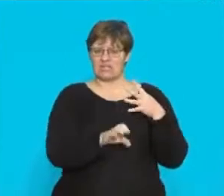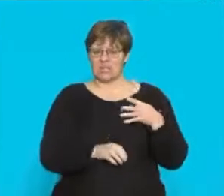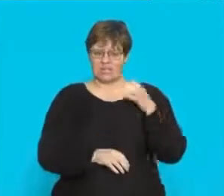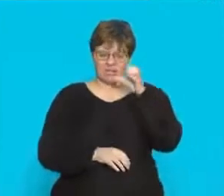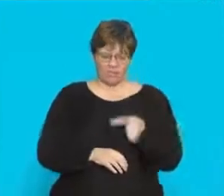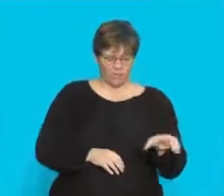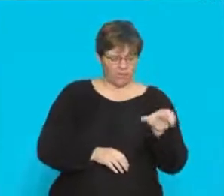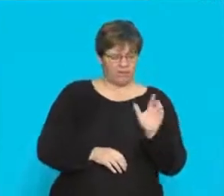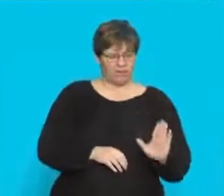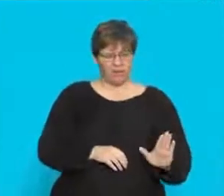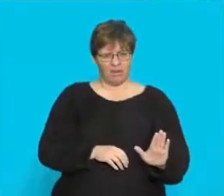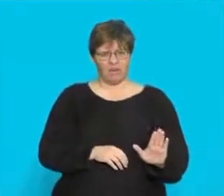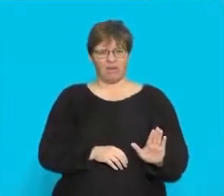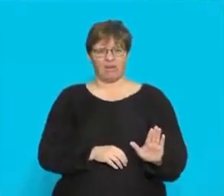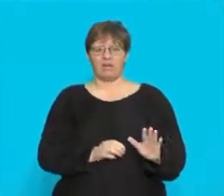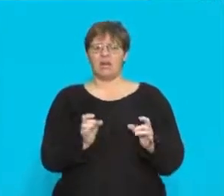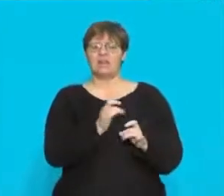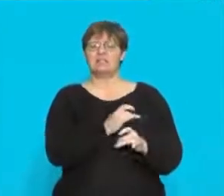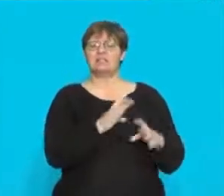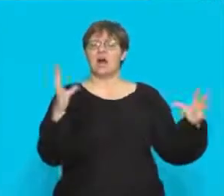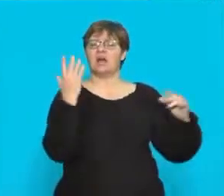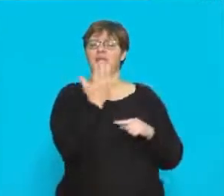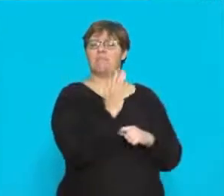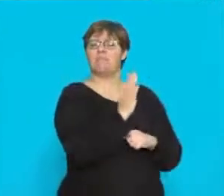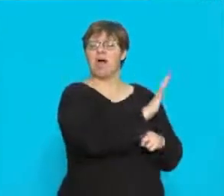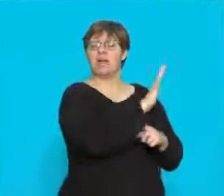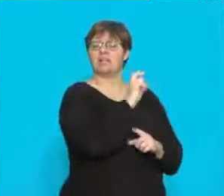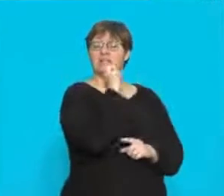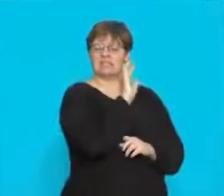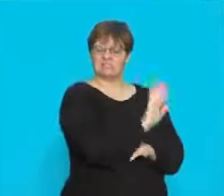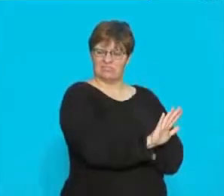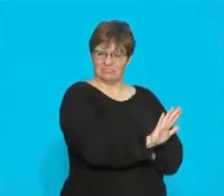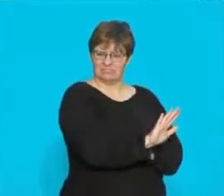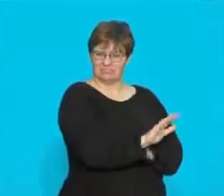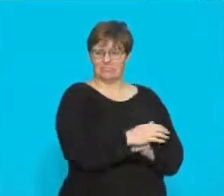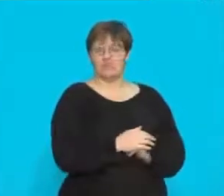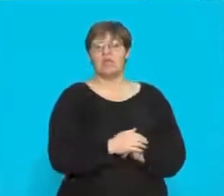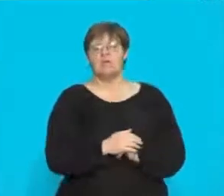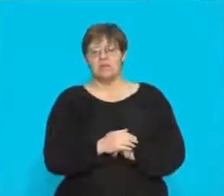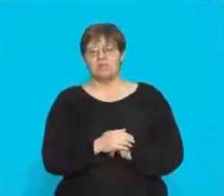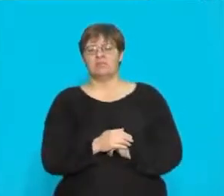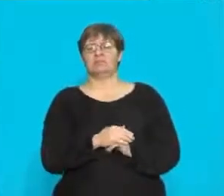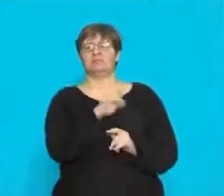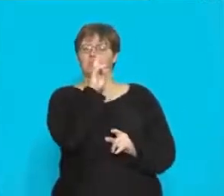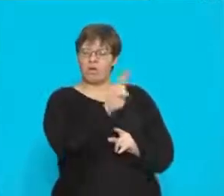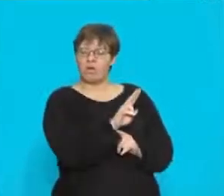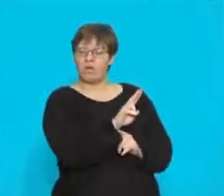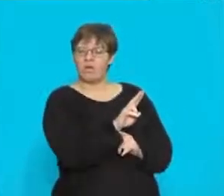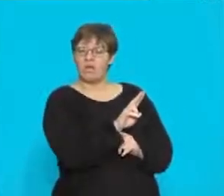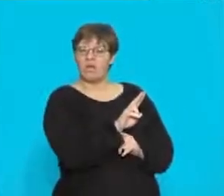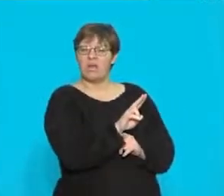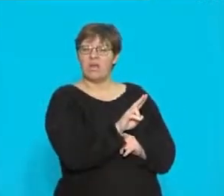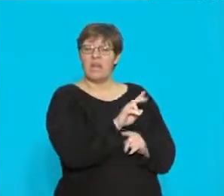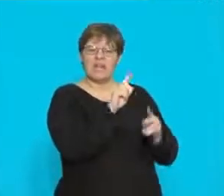like on one side, it's the beginning of the plant kingdom, right, where we're going to step up when we look